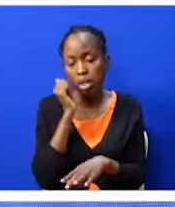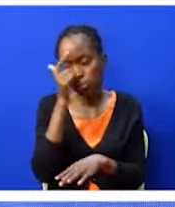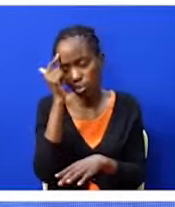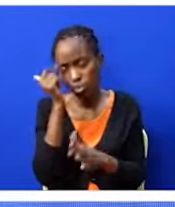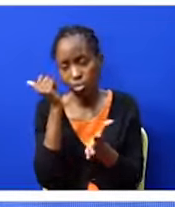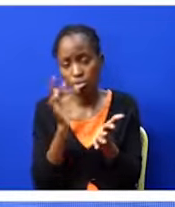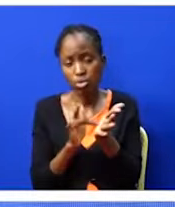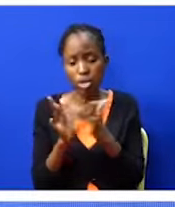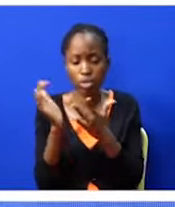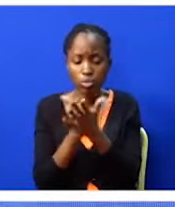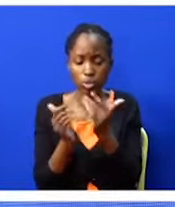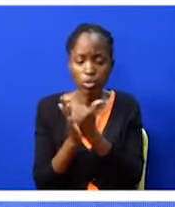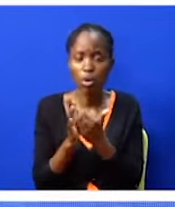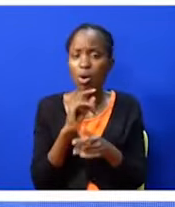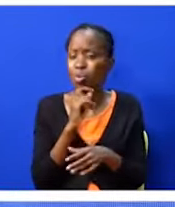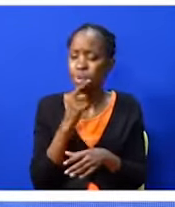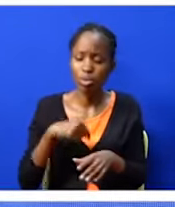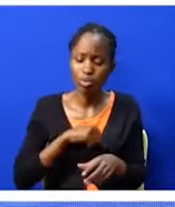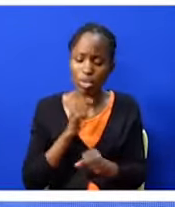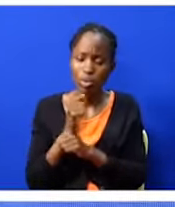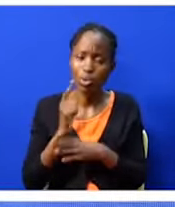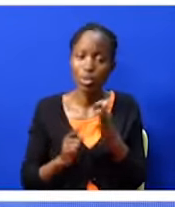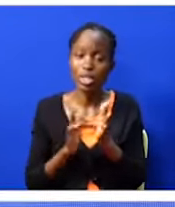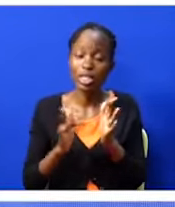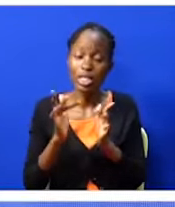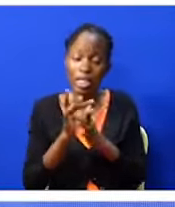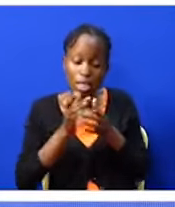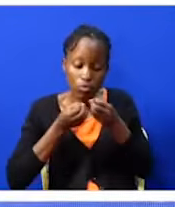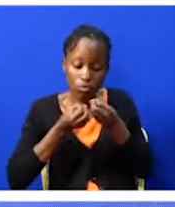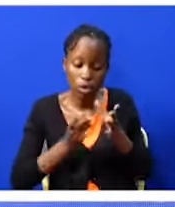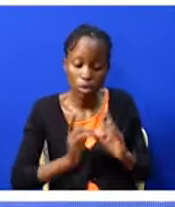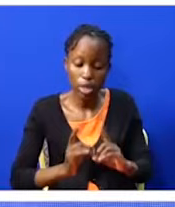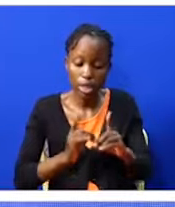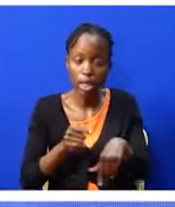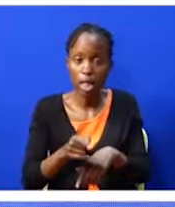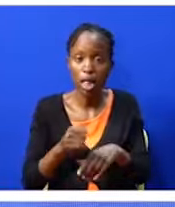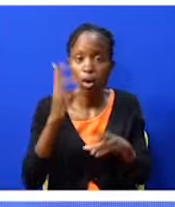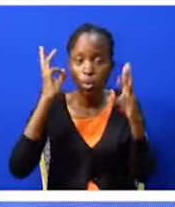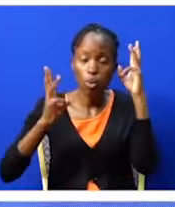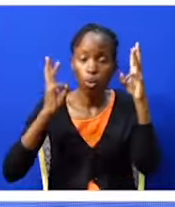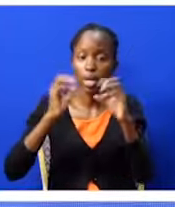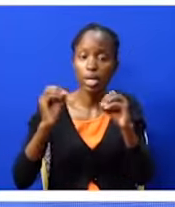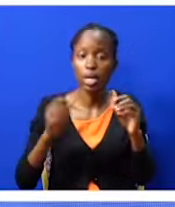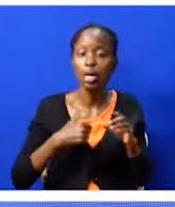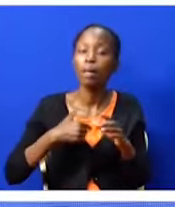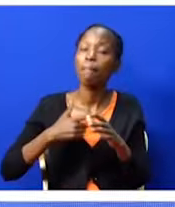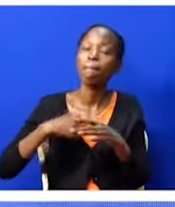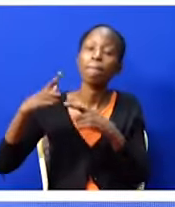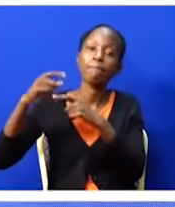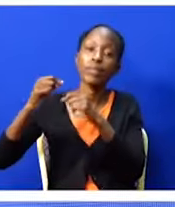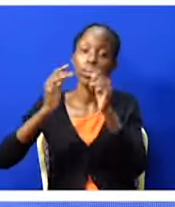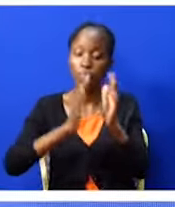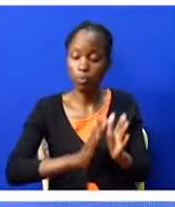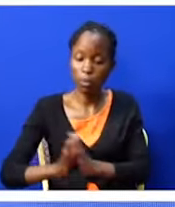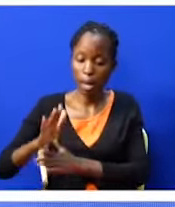were wondering, now what do we do? So Jesus tells them here, "Do not be worried. I am going to prepare